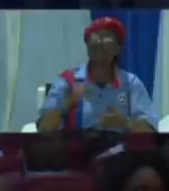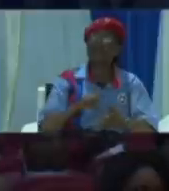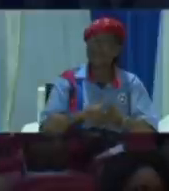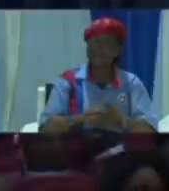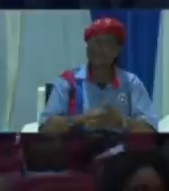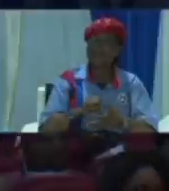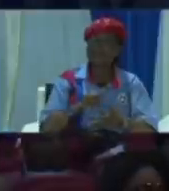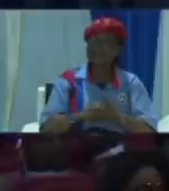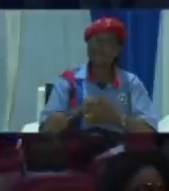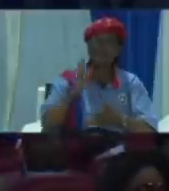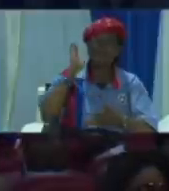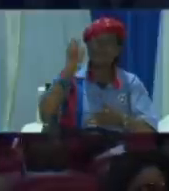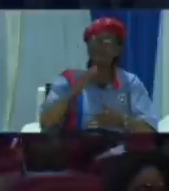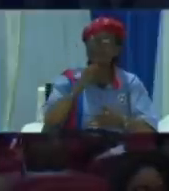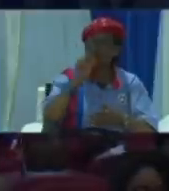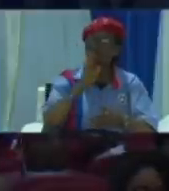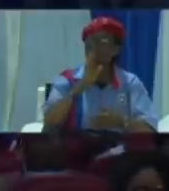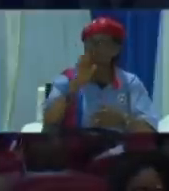be. I